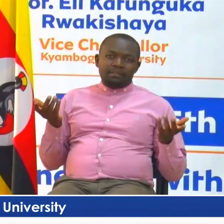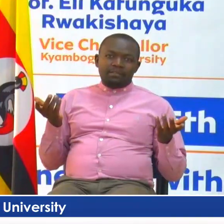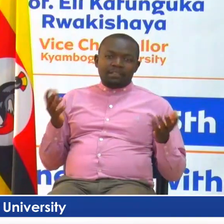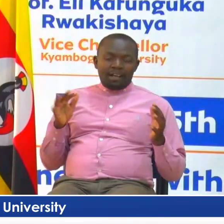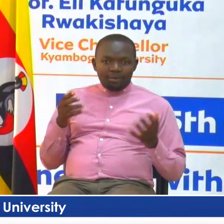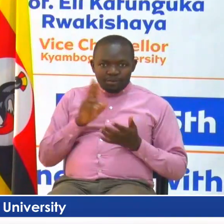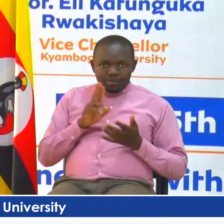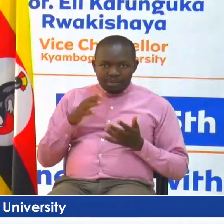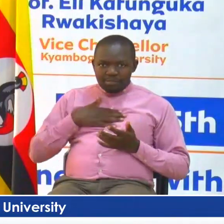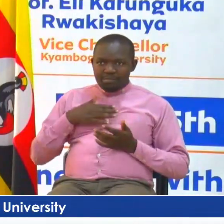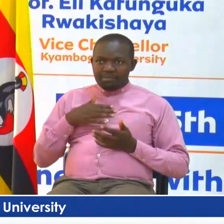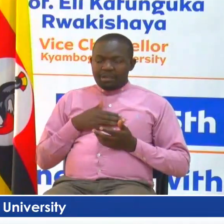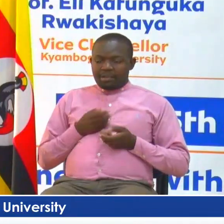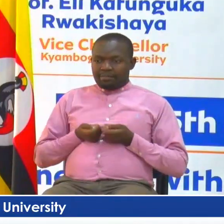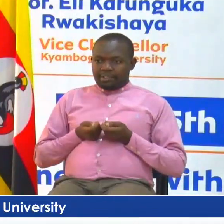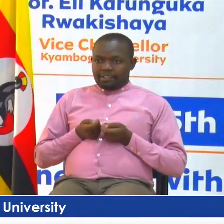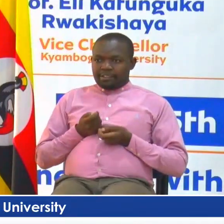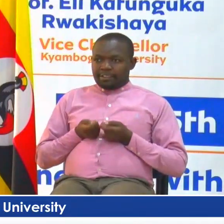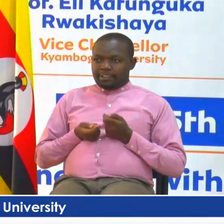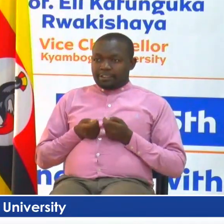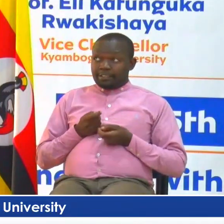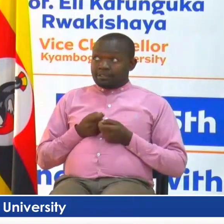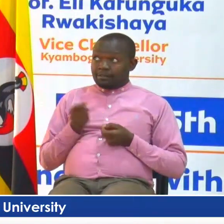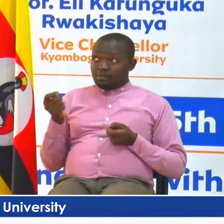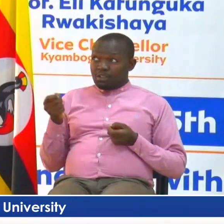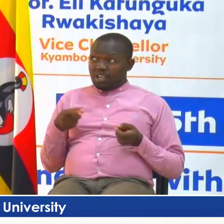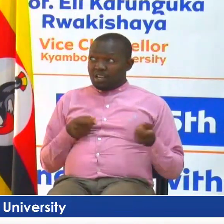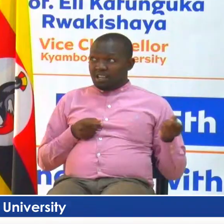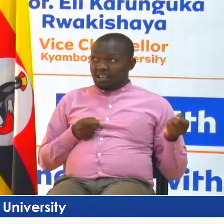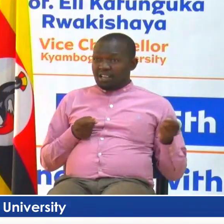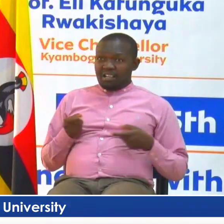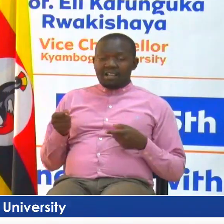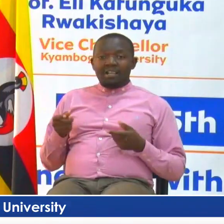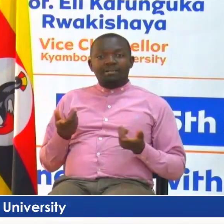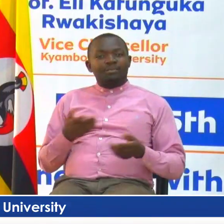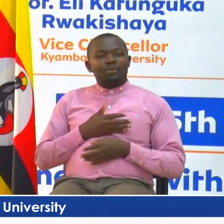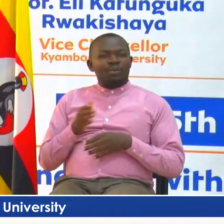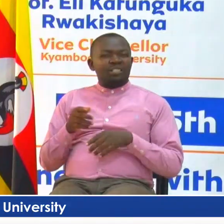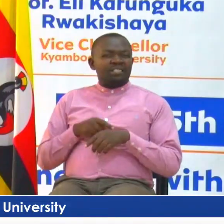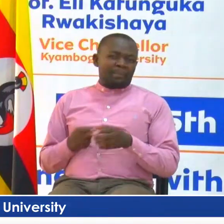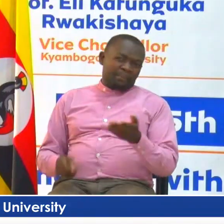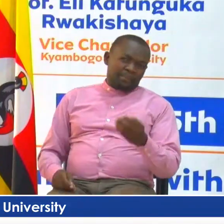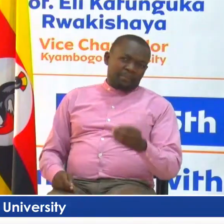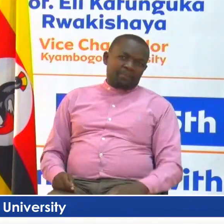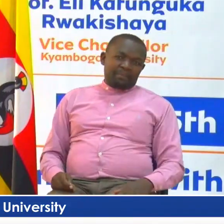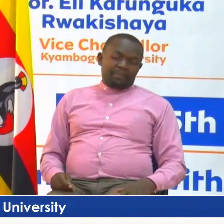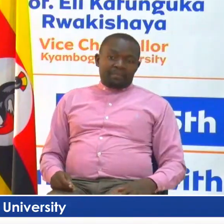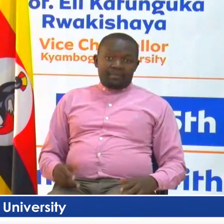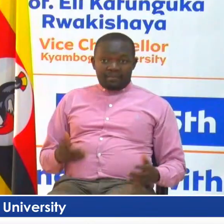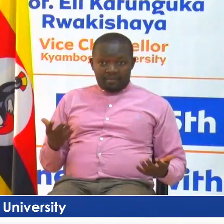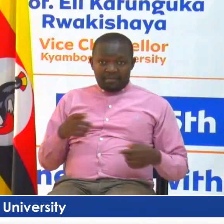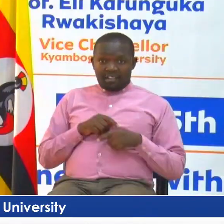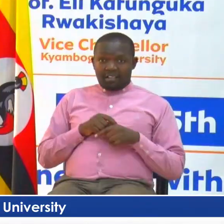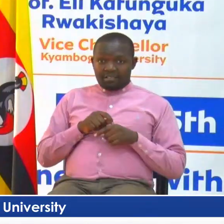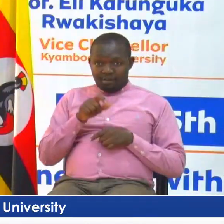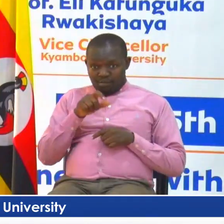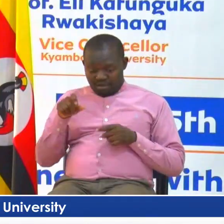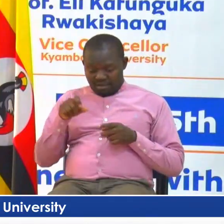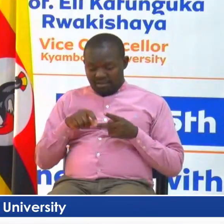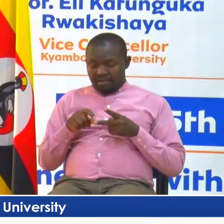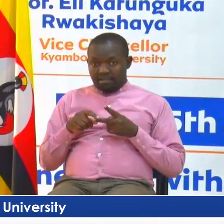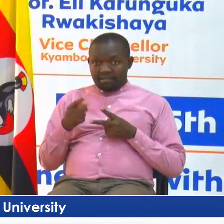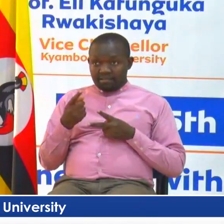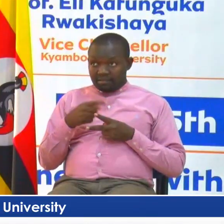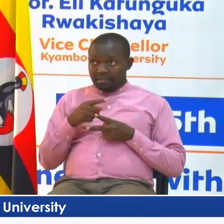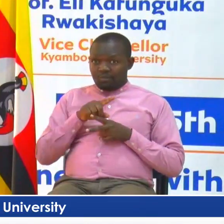by using your phone. Instead of TikToking, you things waste your time for nothing. At the end of the week or day or even an hour,